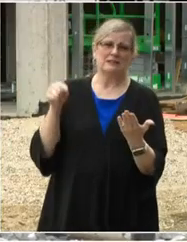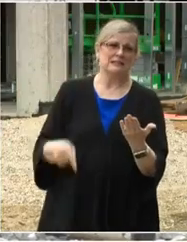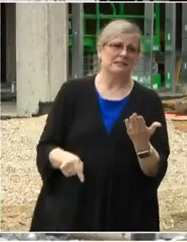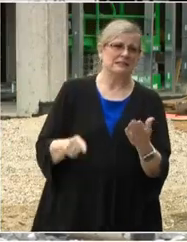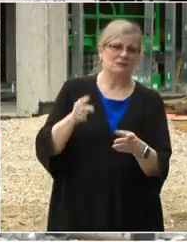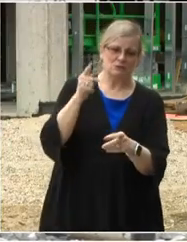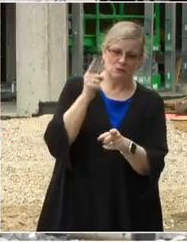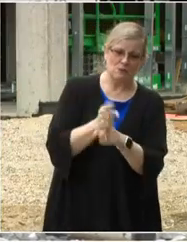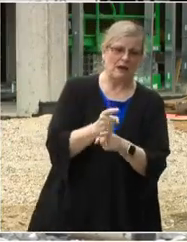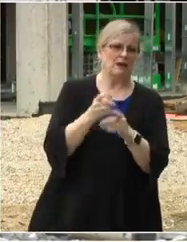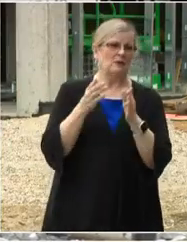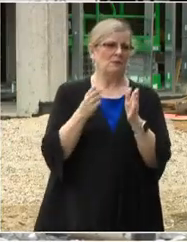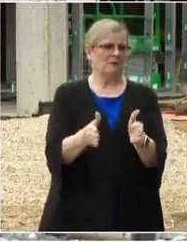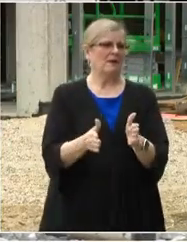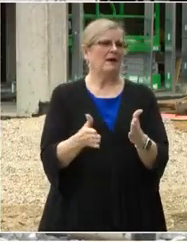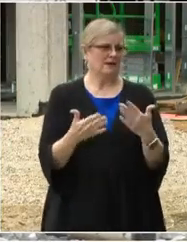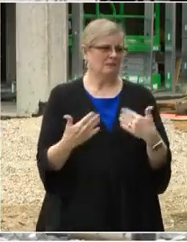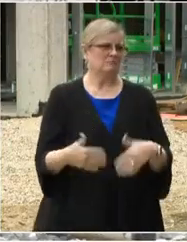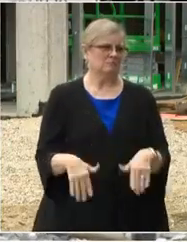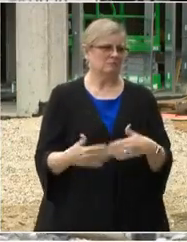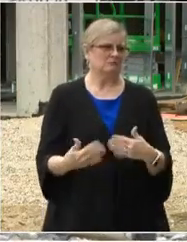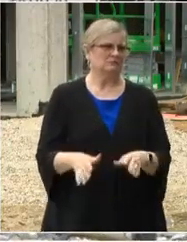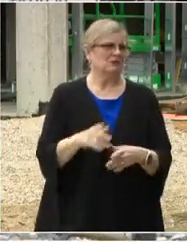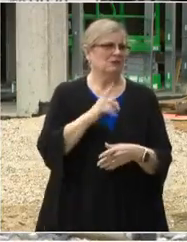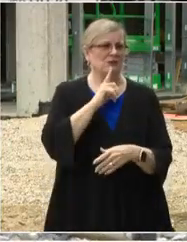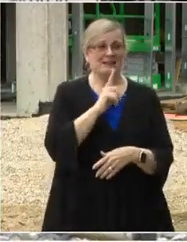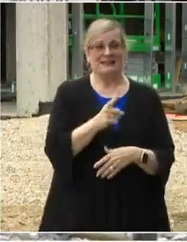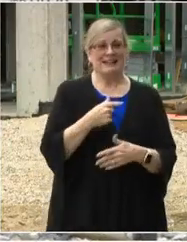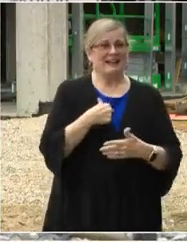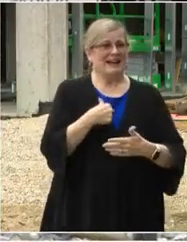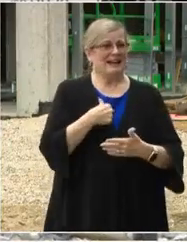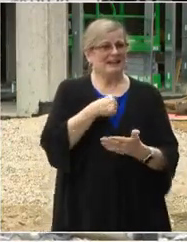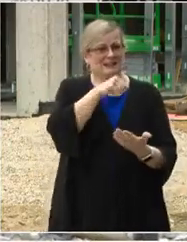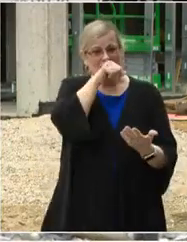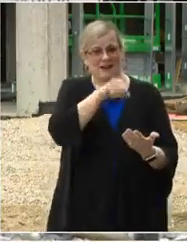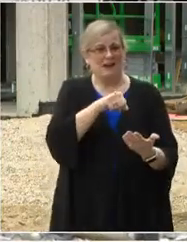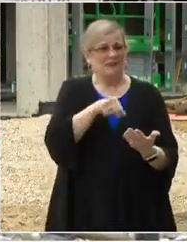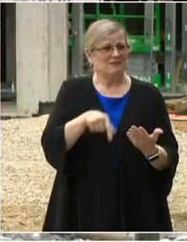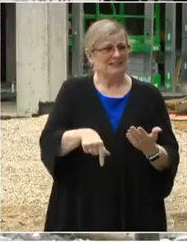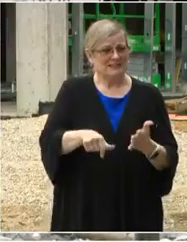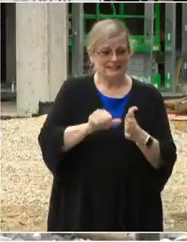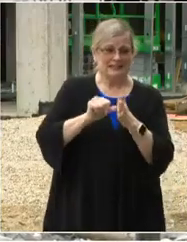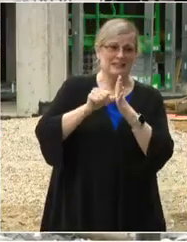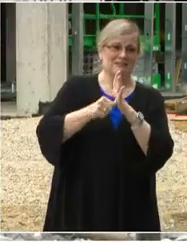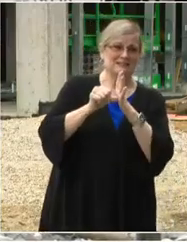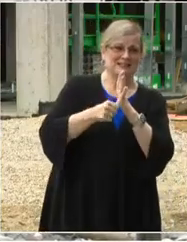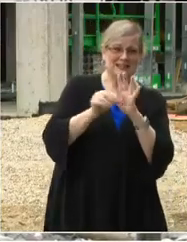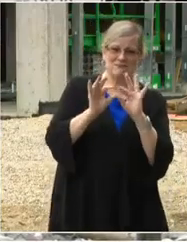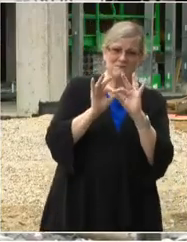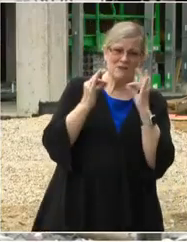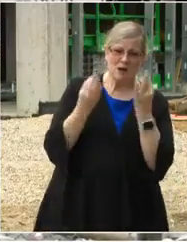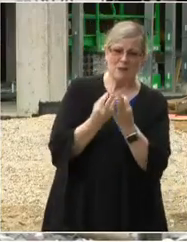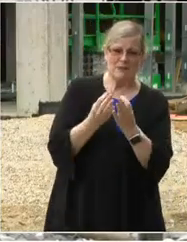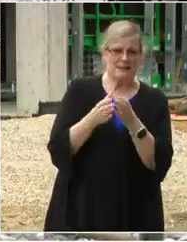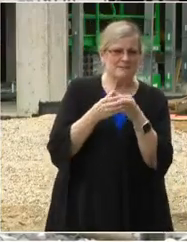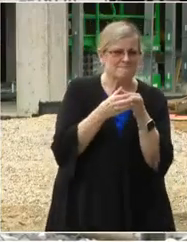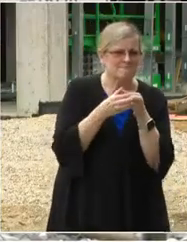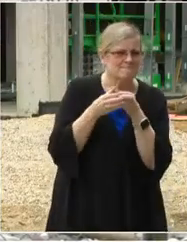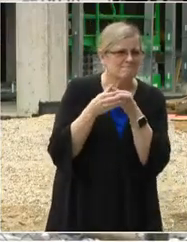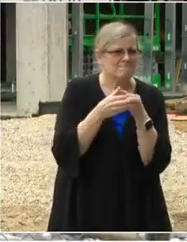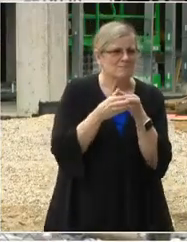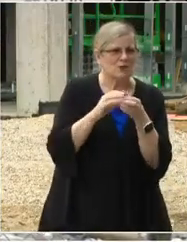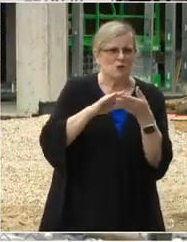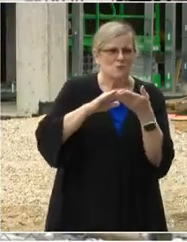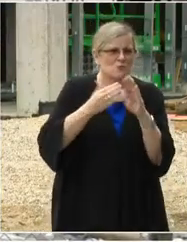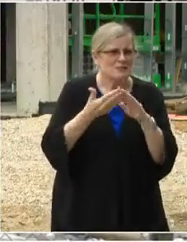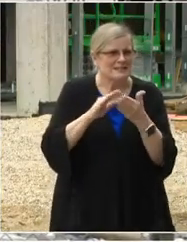this project are a few things. One, I love that it has an emphasis on families. Ward 4 is a huge family community, and we love